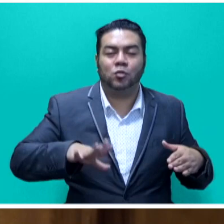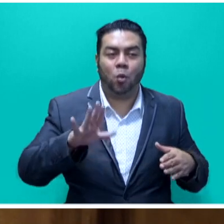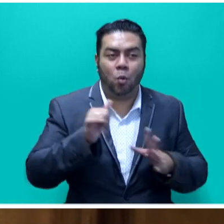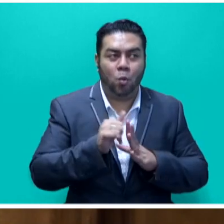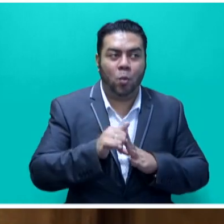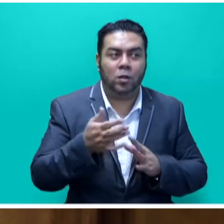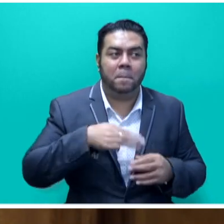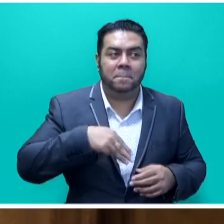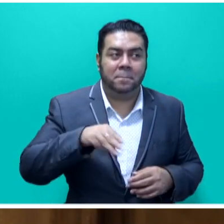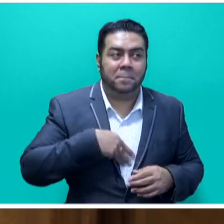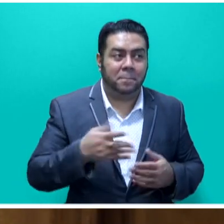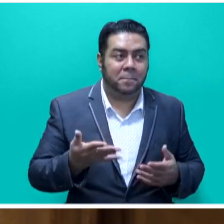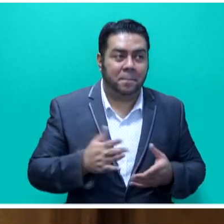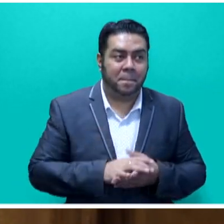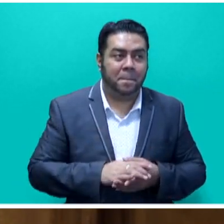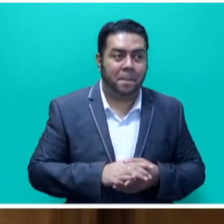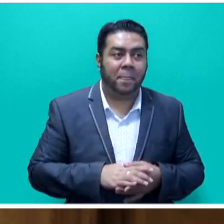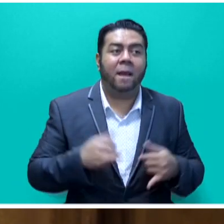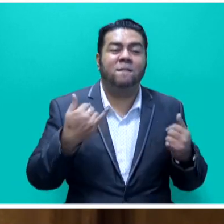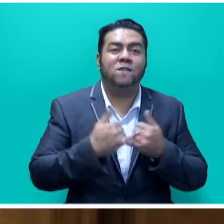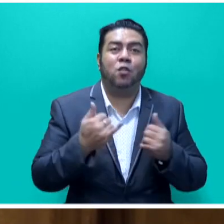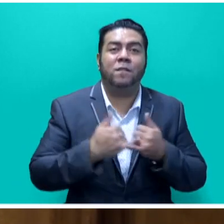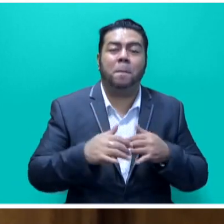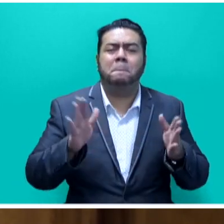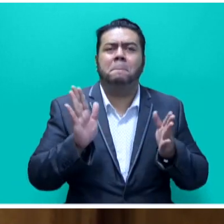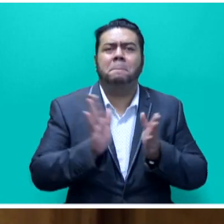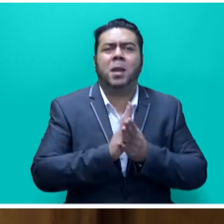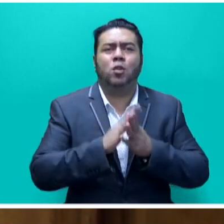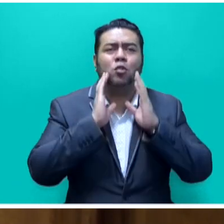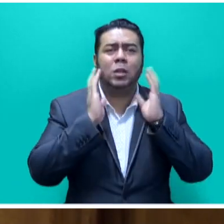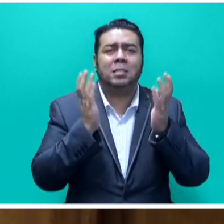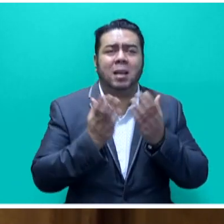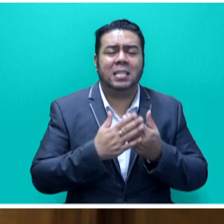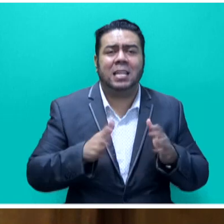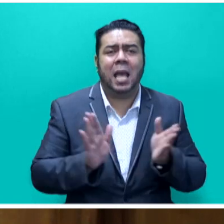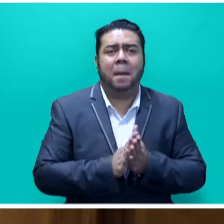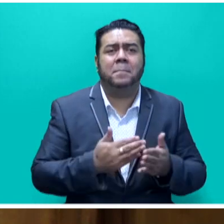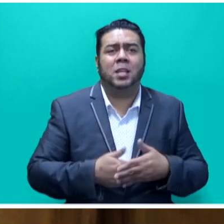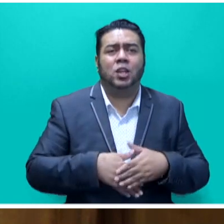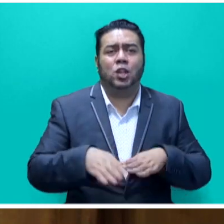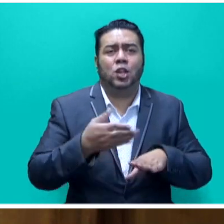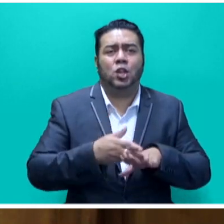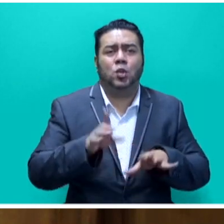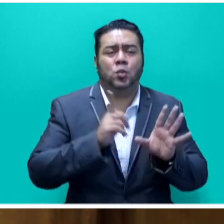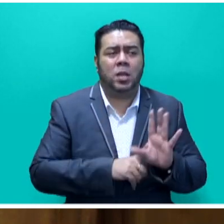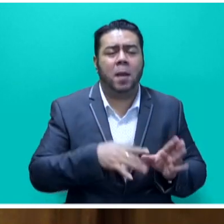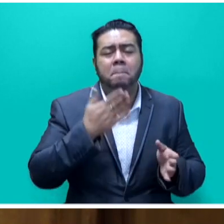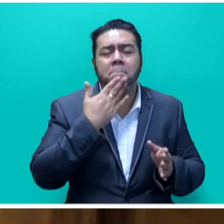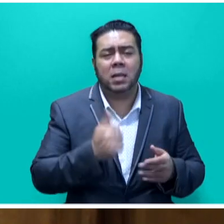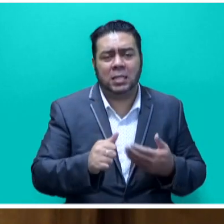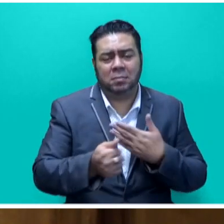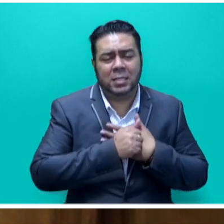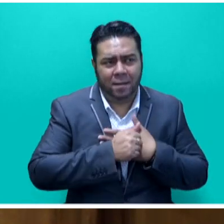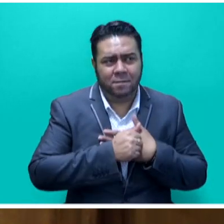the members of this Honourable House a very, very Merry Christmas and a blessed New Year. Restful holidays, please be safe, and we